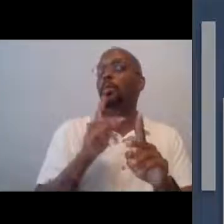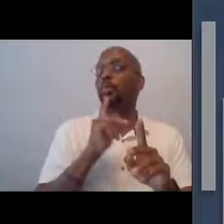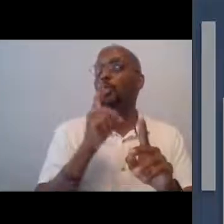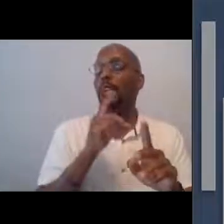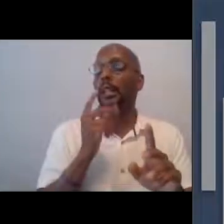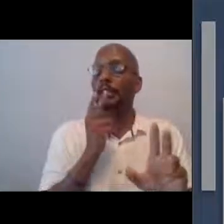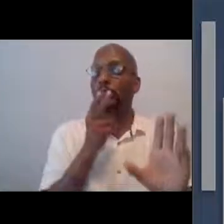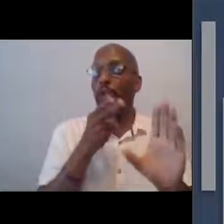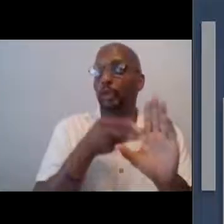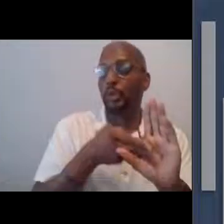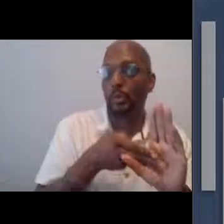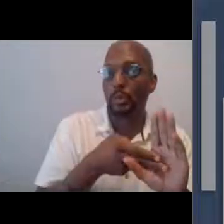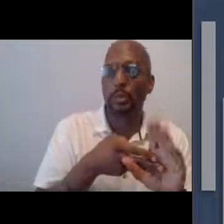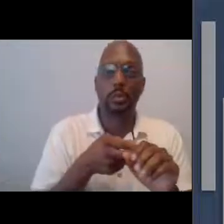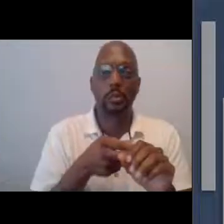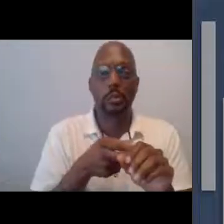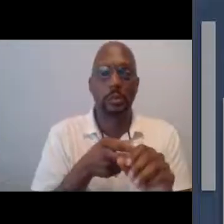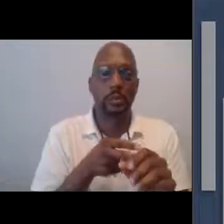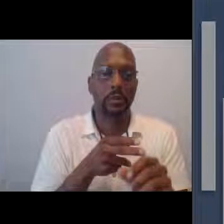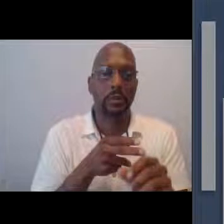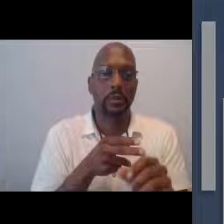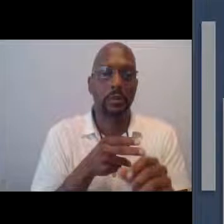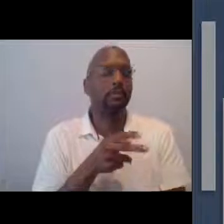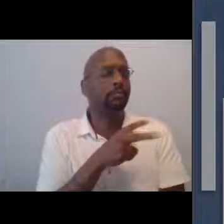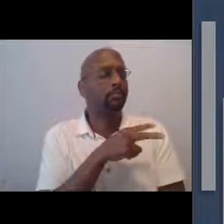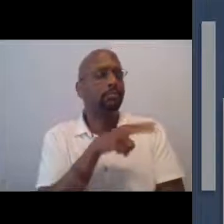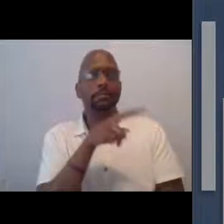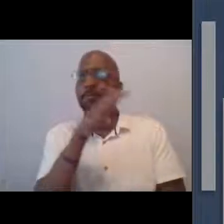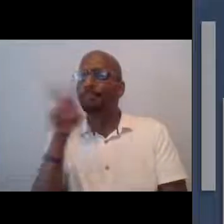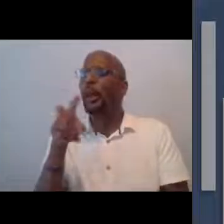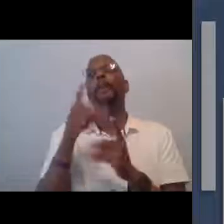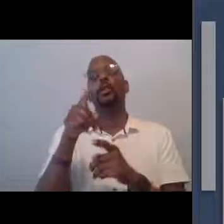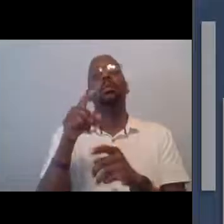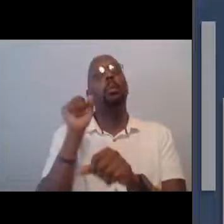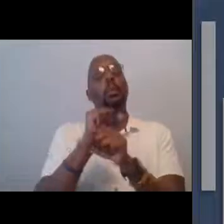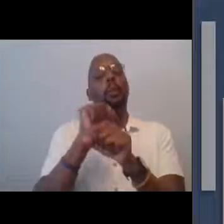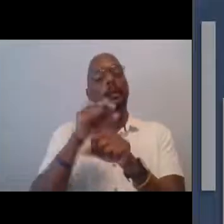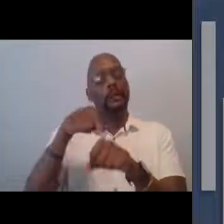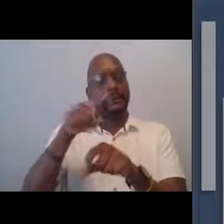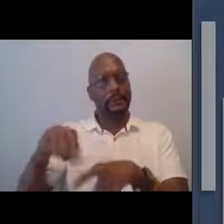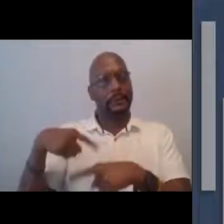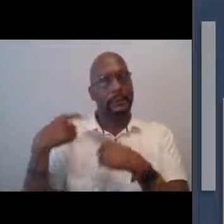at ourselves in this room, many of us have been here for quite some time,